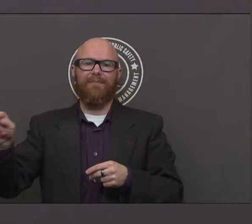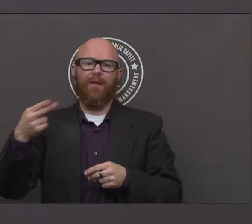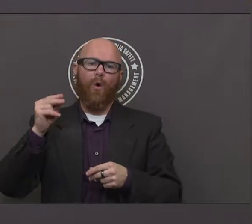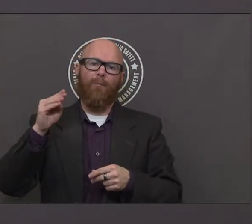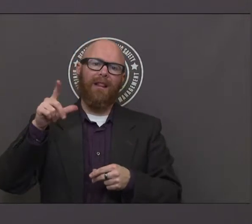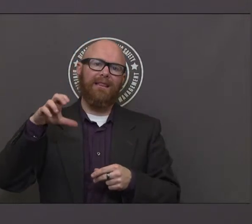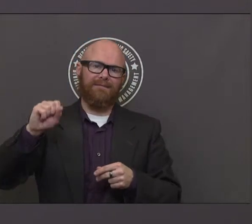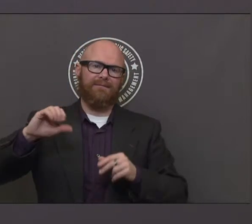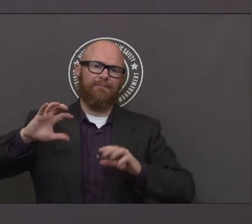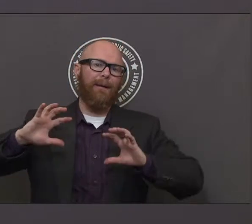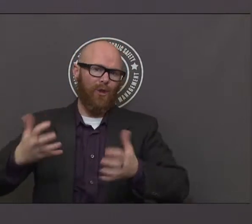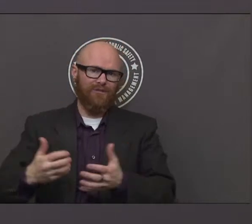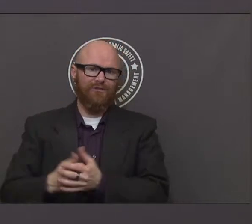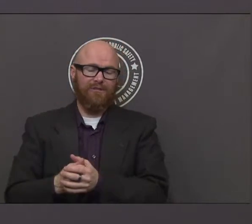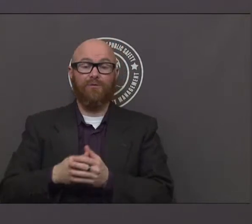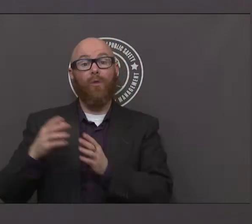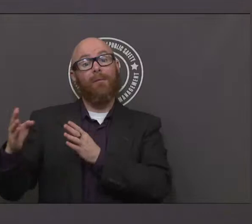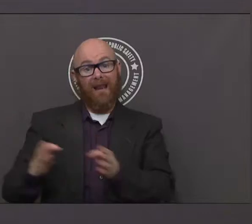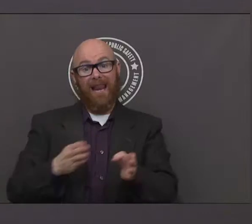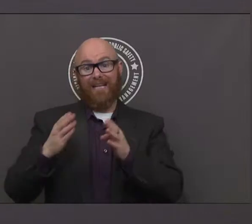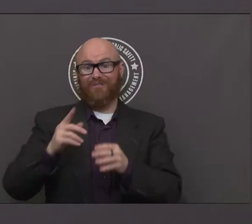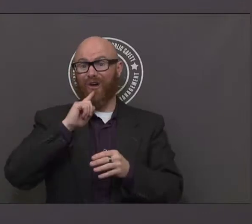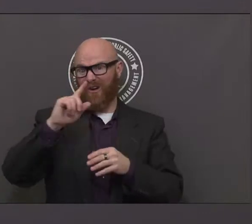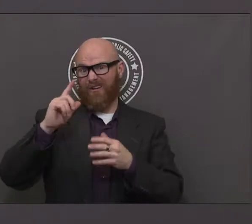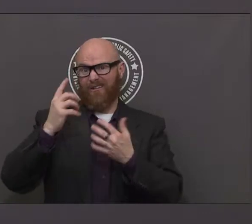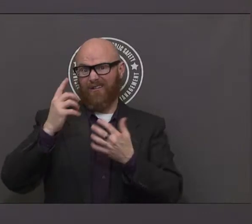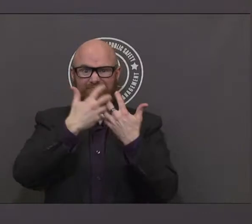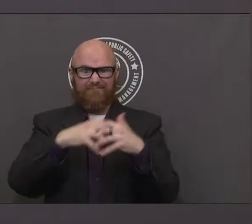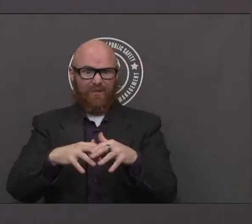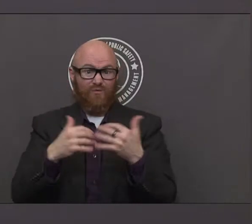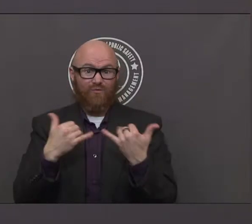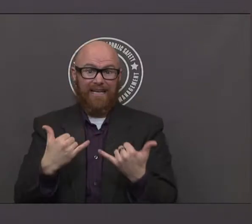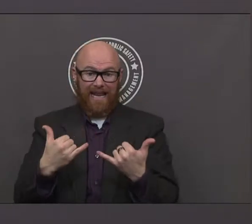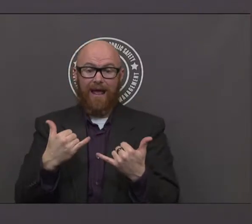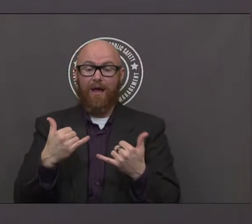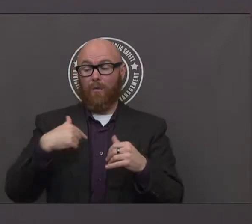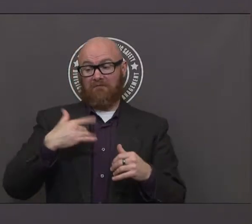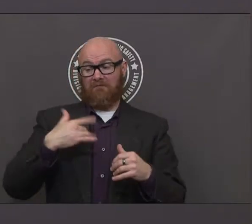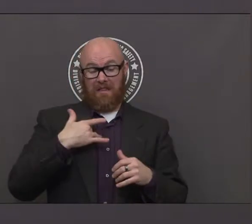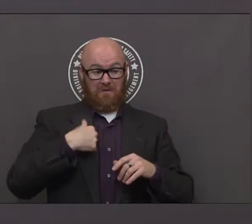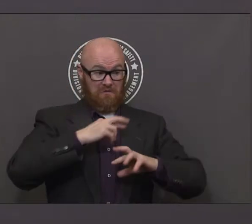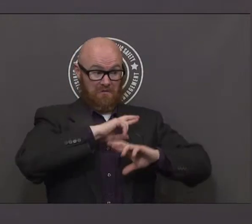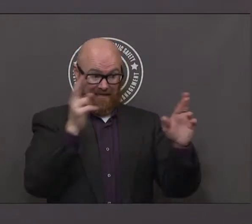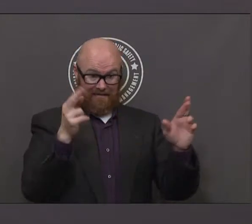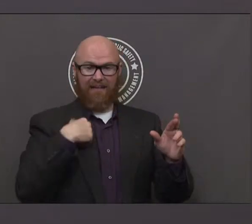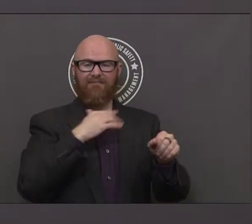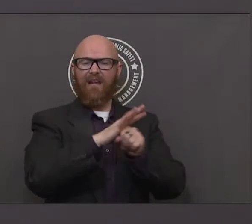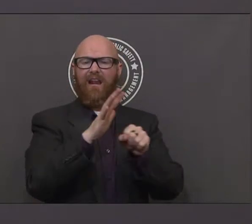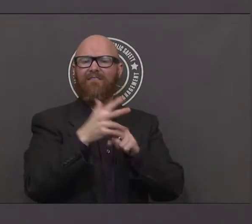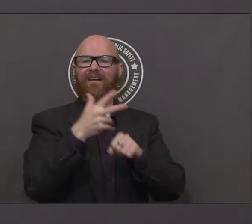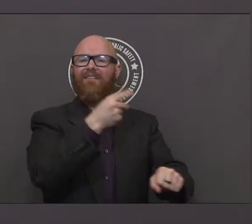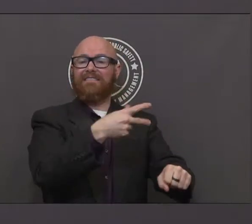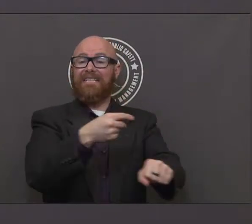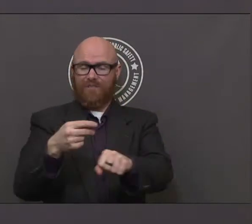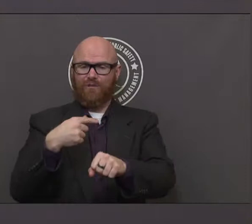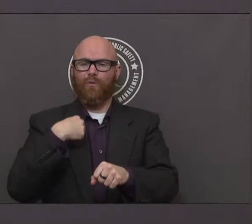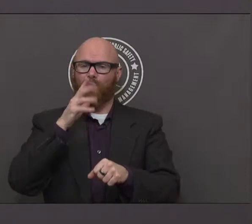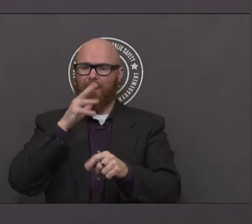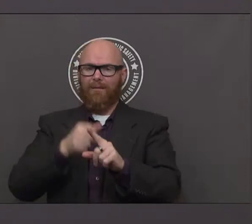including the homeless. So those plans are being put in place for the moment when we do have enough vaccine to give to those